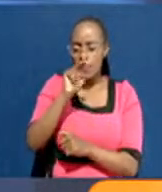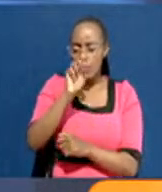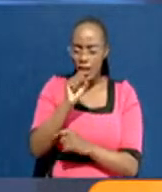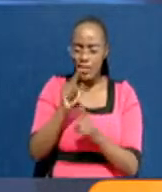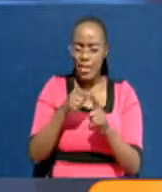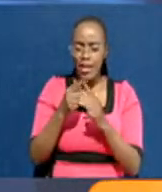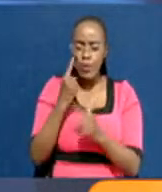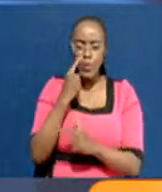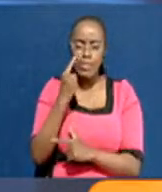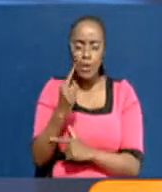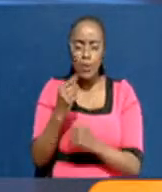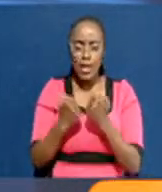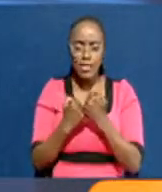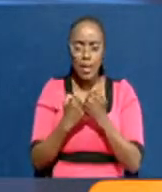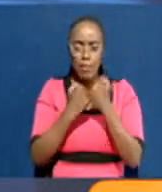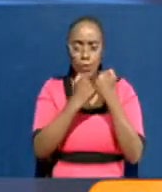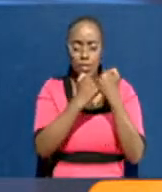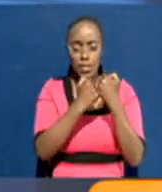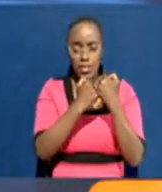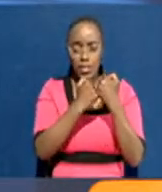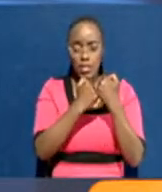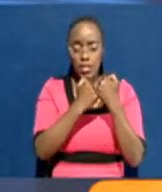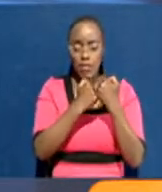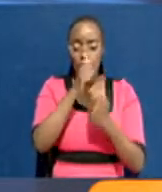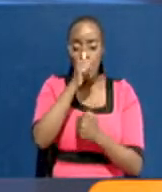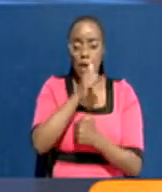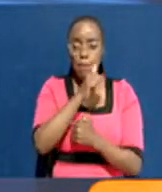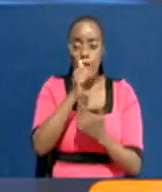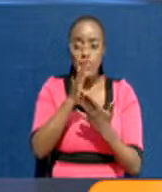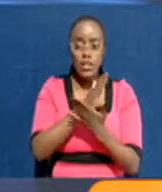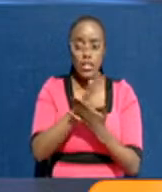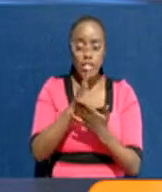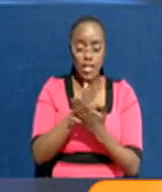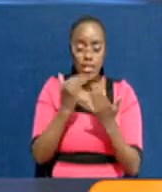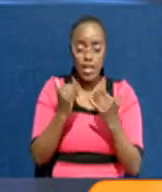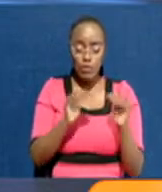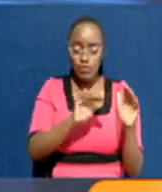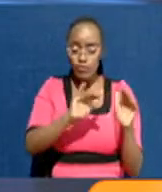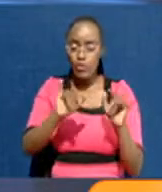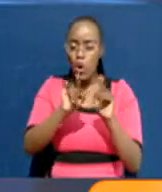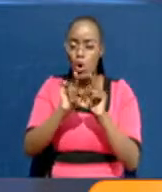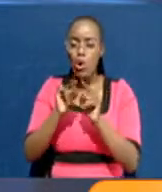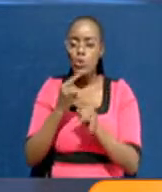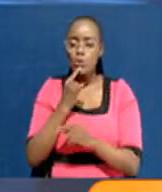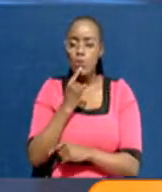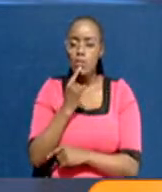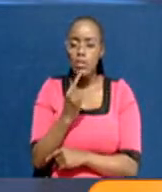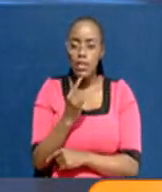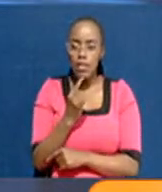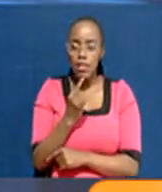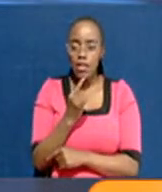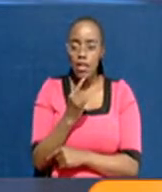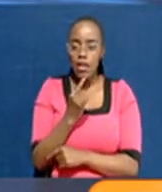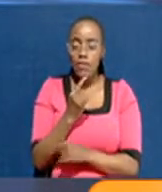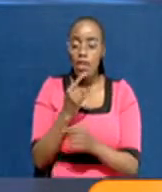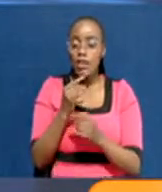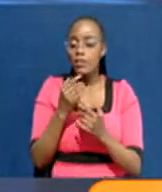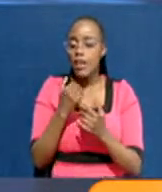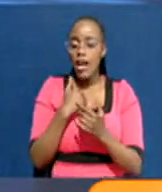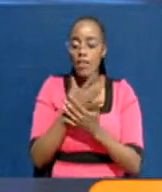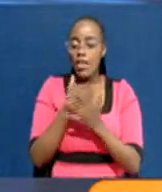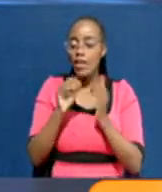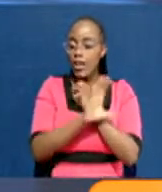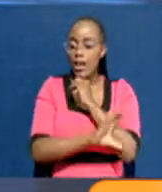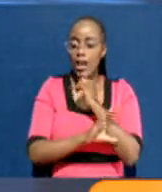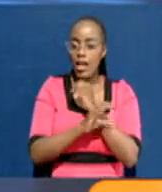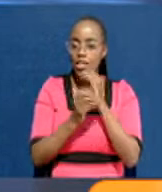show that we are supporting the private sector grow. Now, I also want to say this, Yvonne. No country has ever